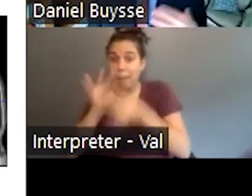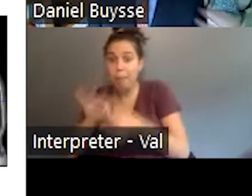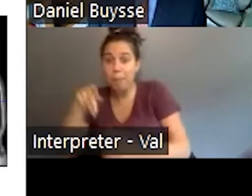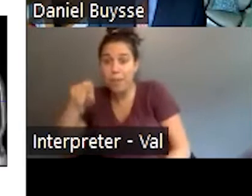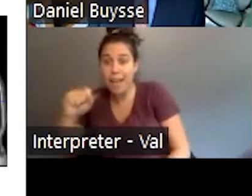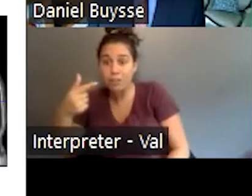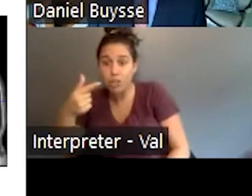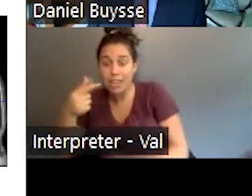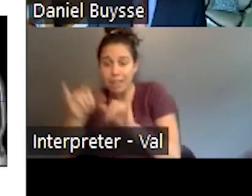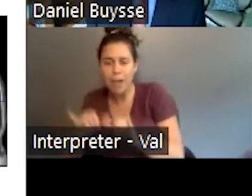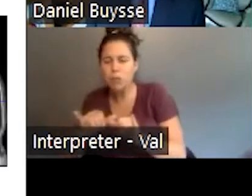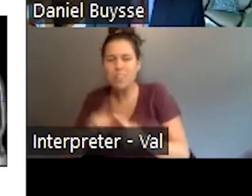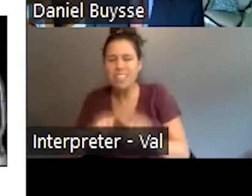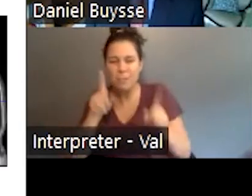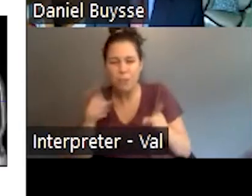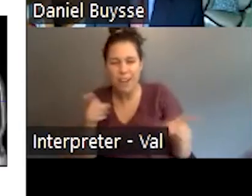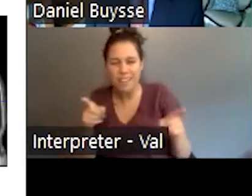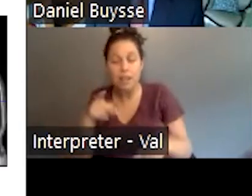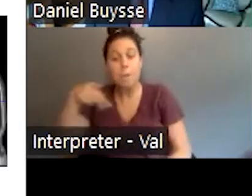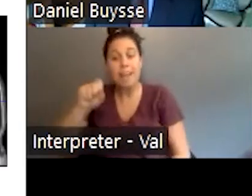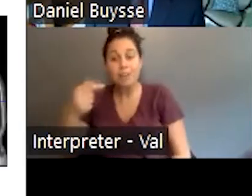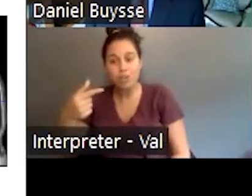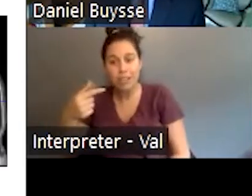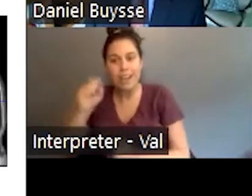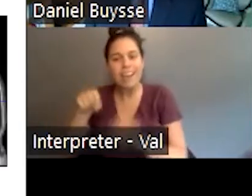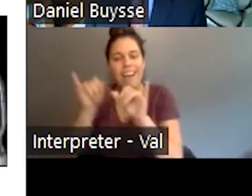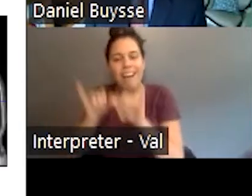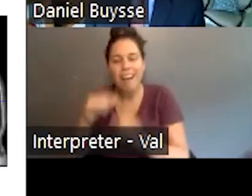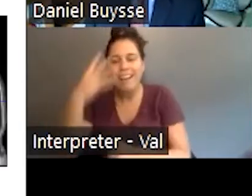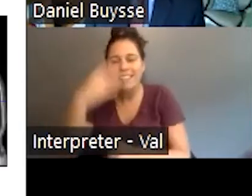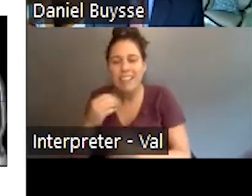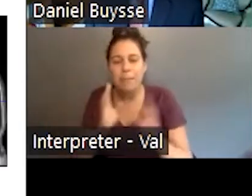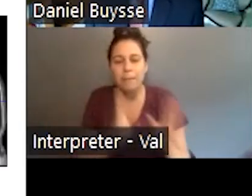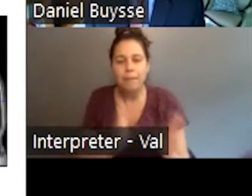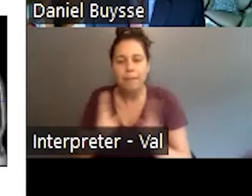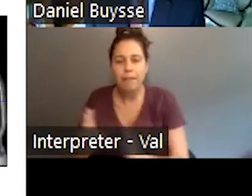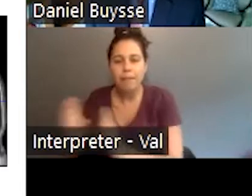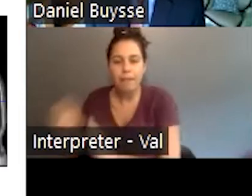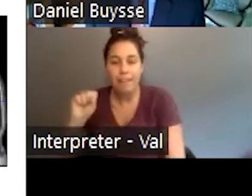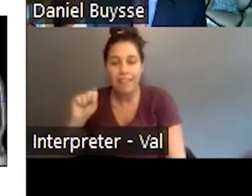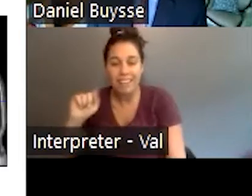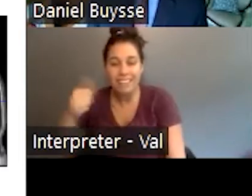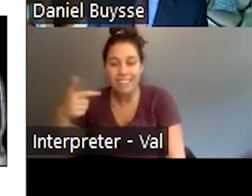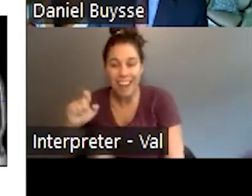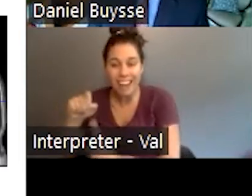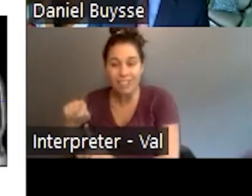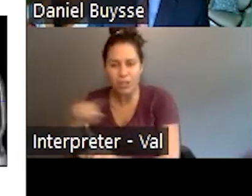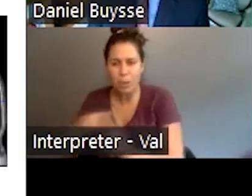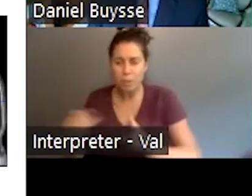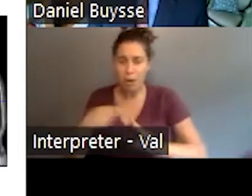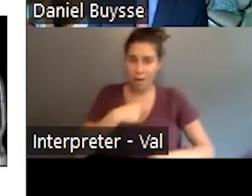For instance, with polysomnography, you can measure sleep stages, and those are just really not available to a person's experience of